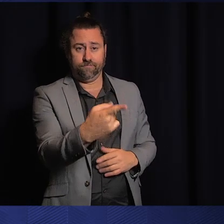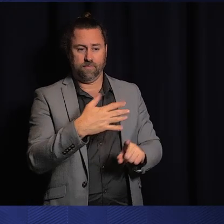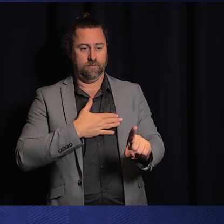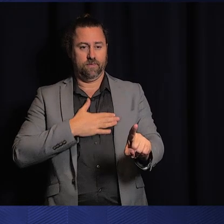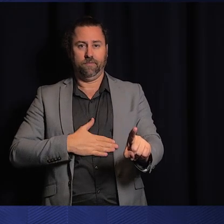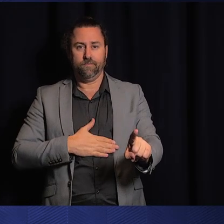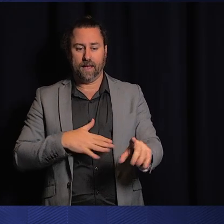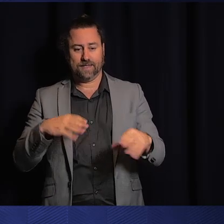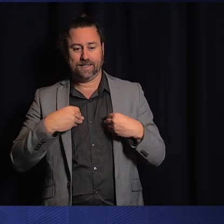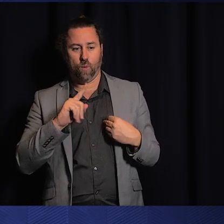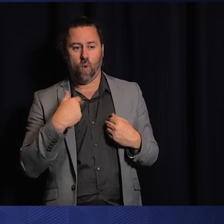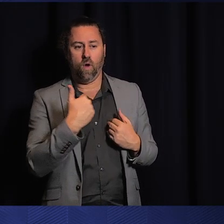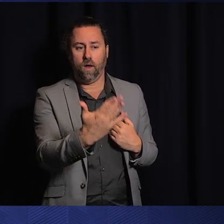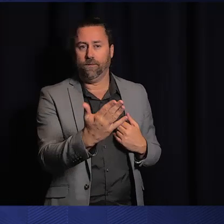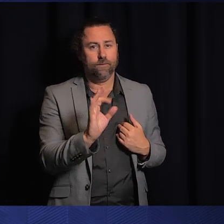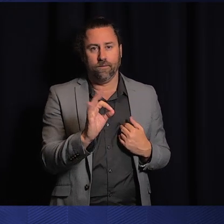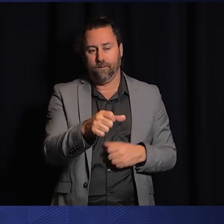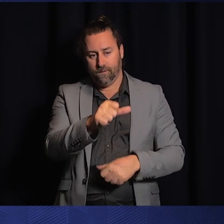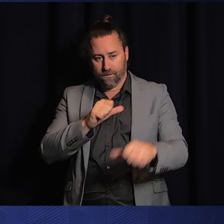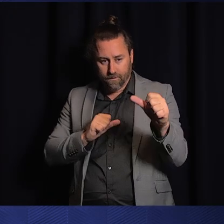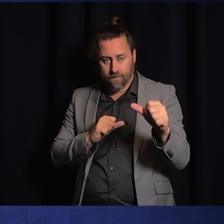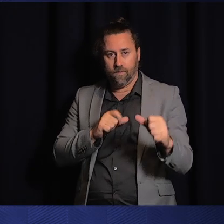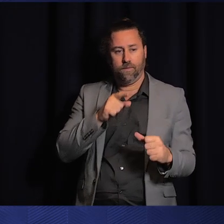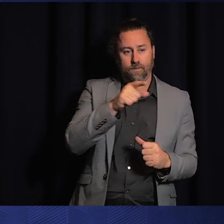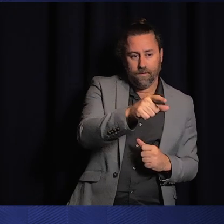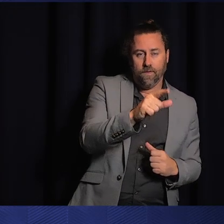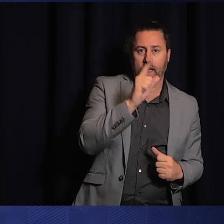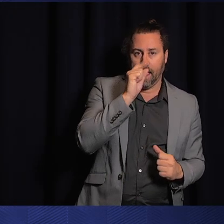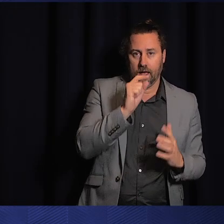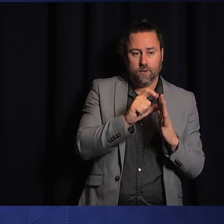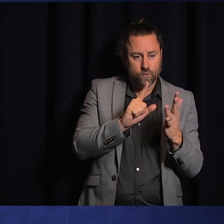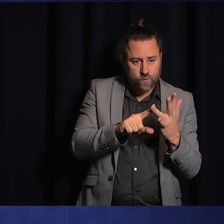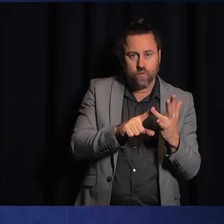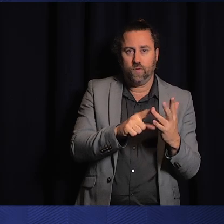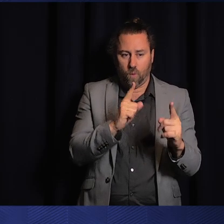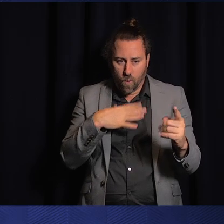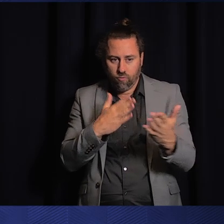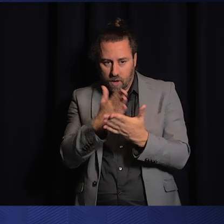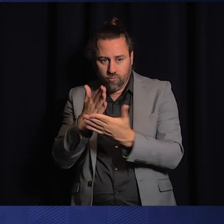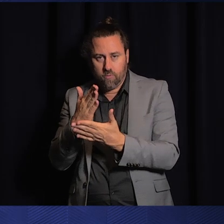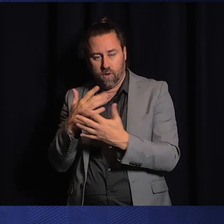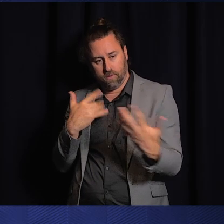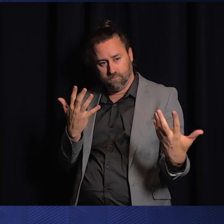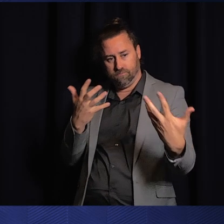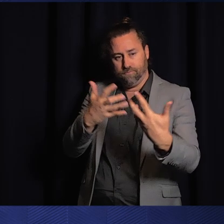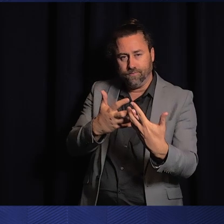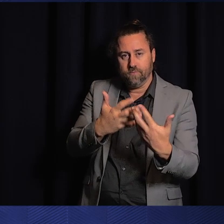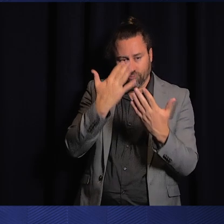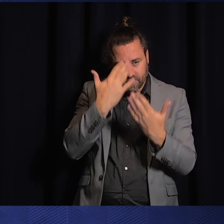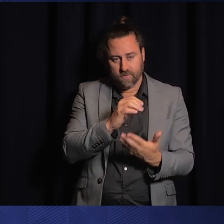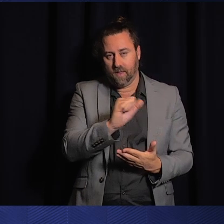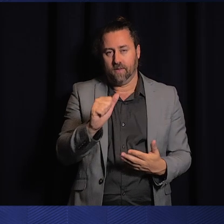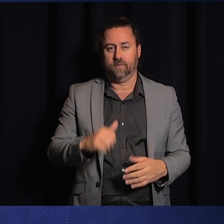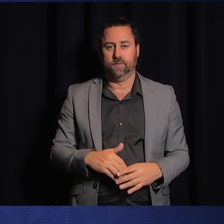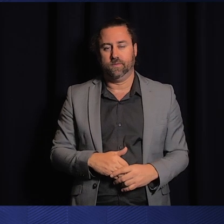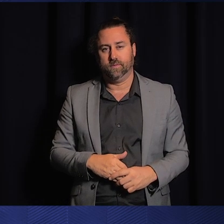policymakers by using photo-voice technique of research. Now, if you see that